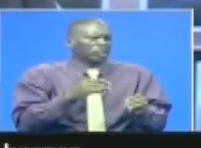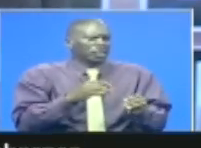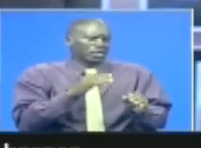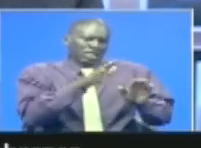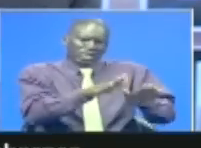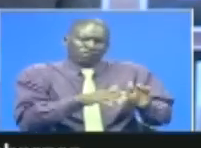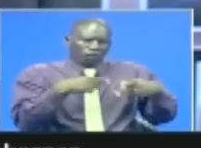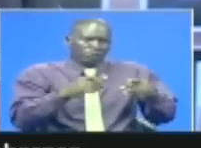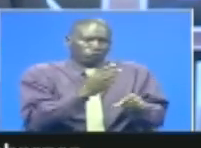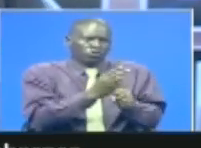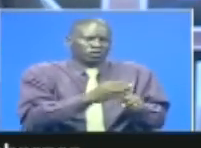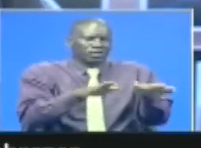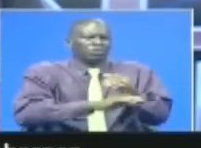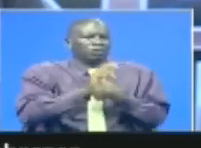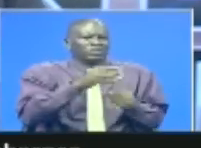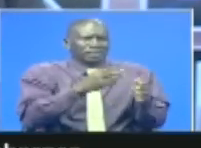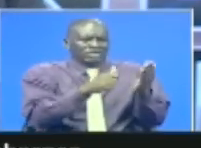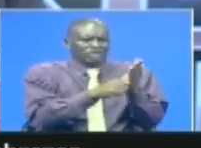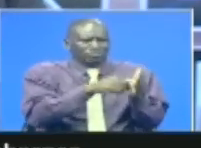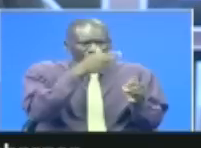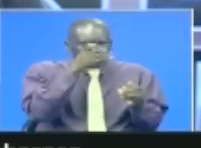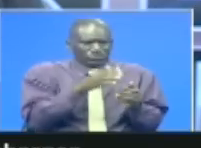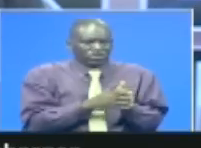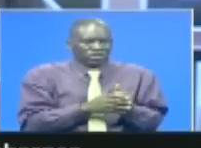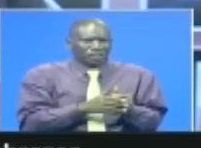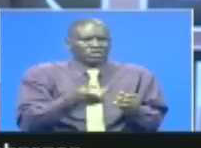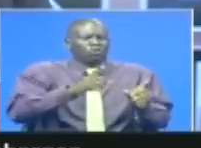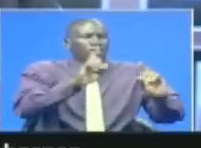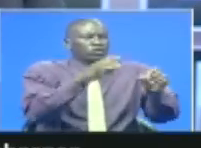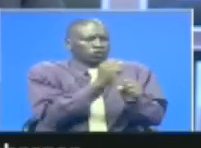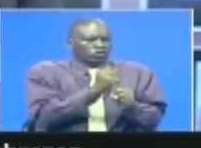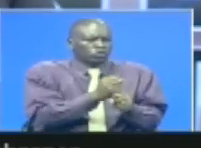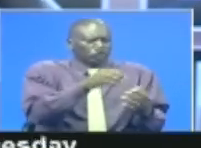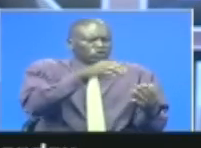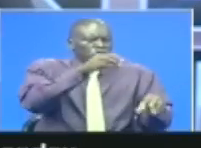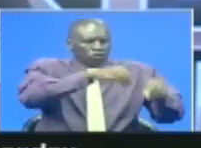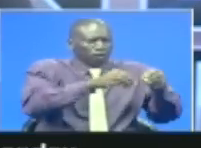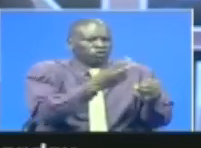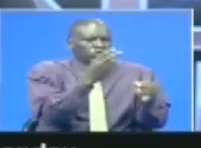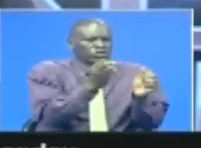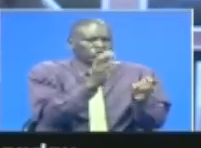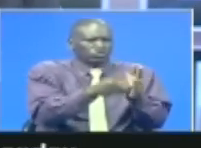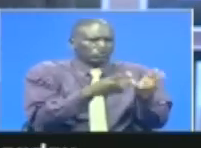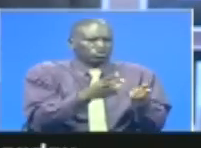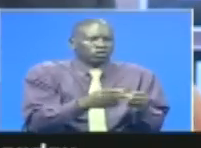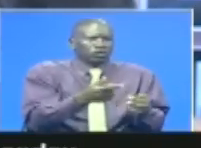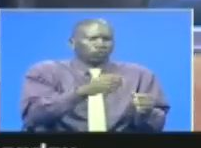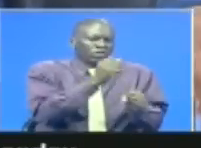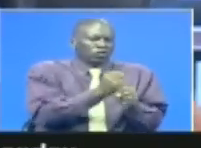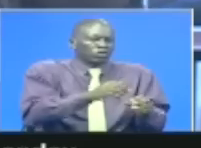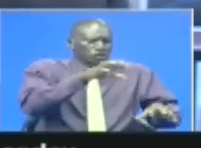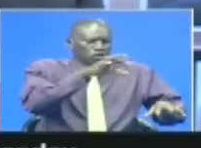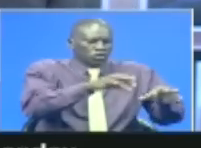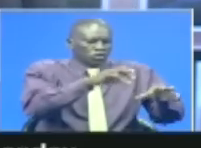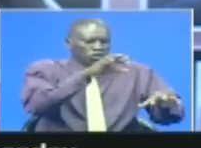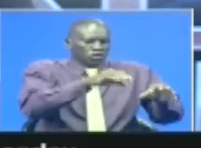use the deputy president's name, because we are not doing nominations for 2022. We are doing nominations